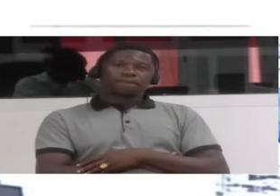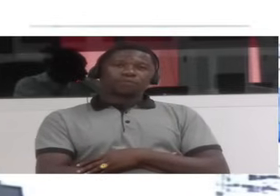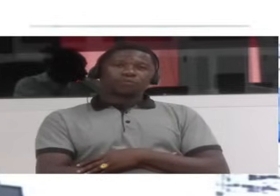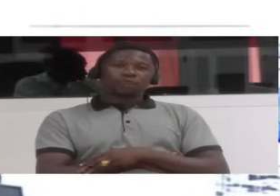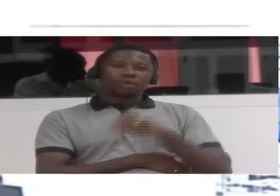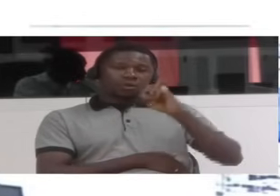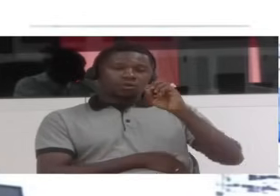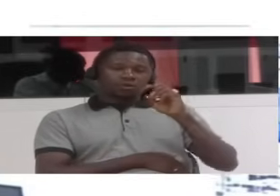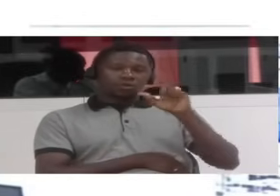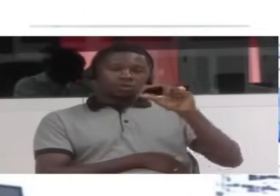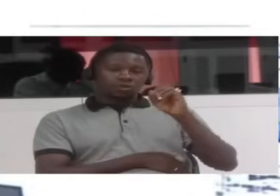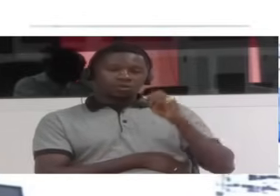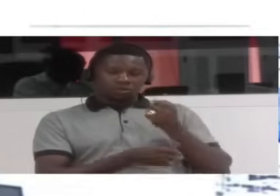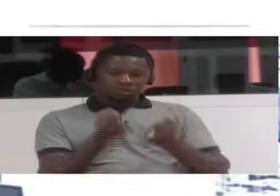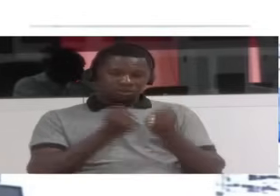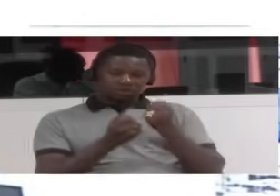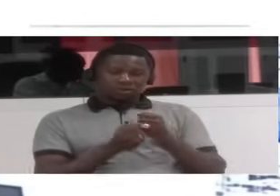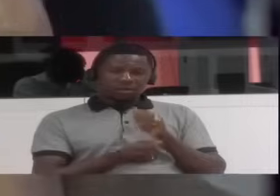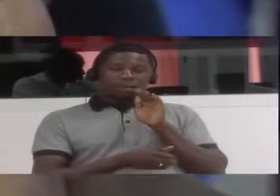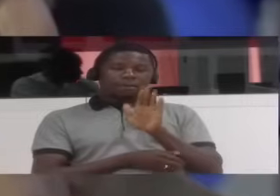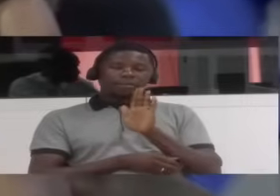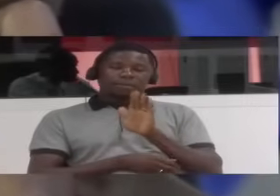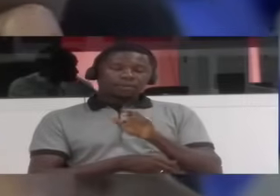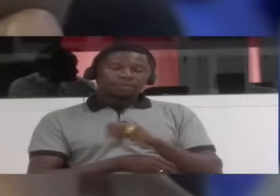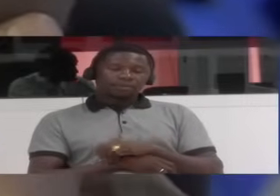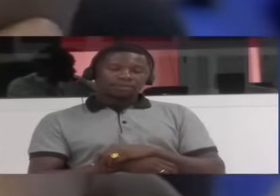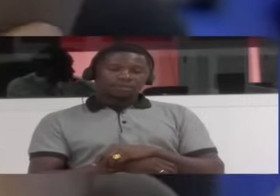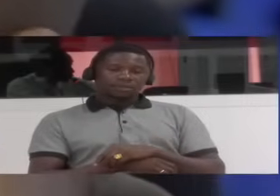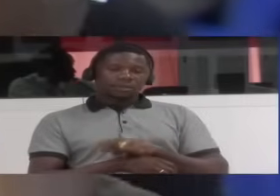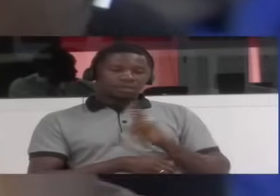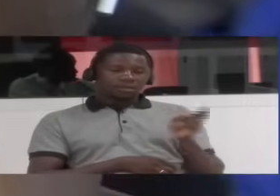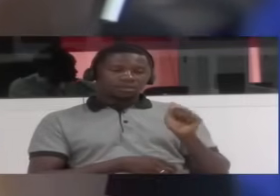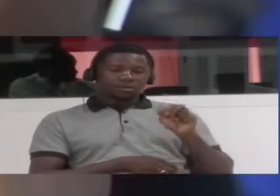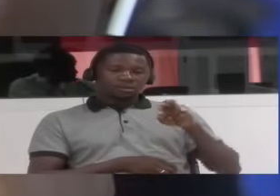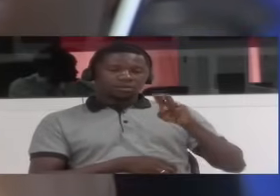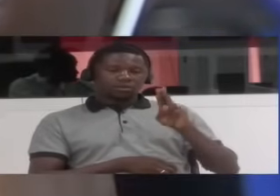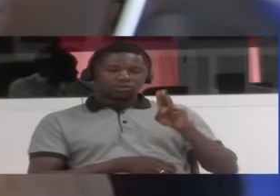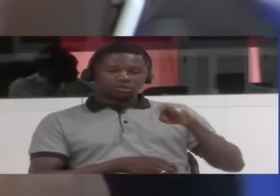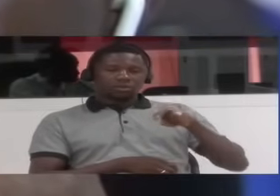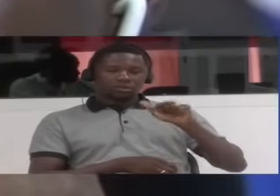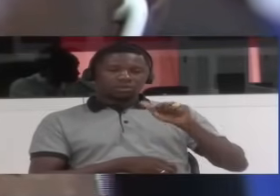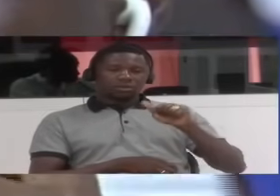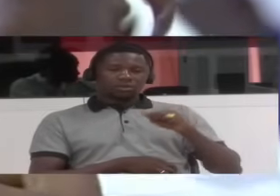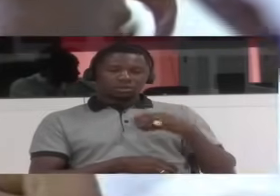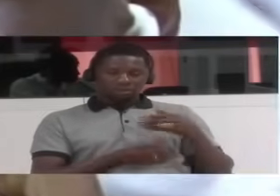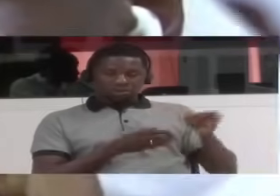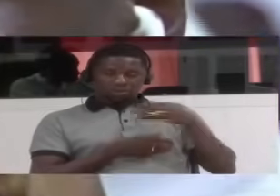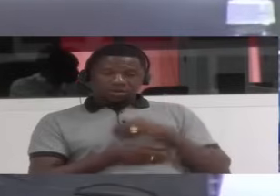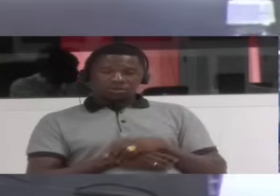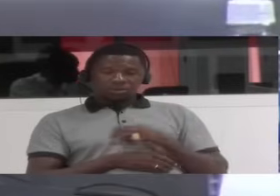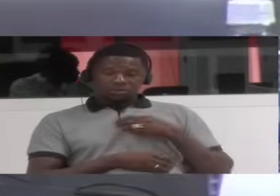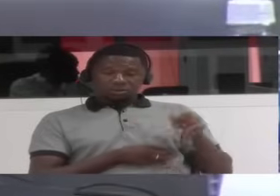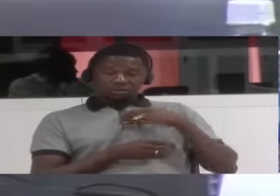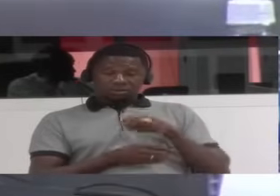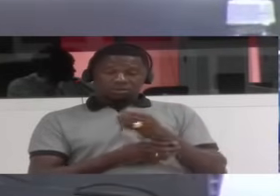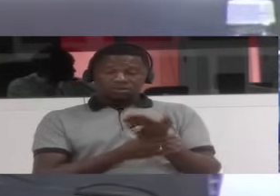Solo was the driver. He horned. And Aruna came out. Did he come out by himself? He